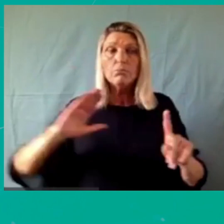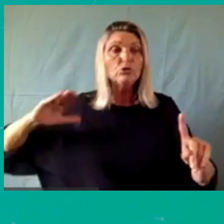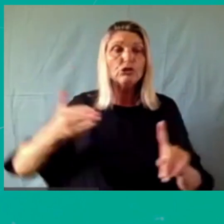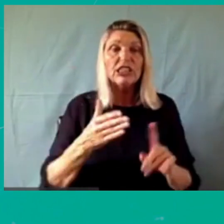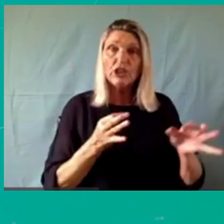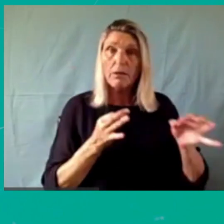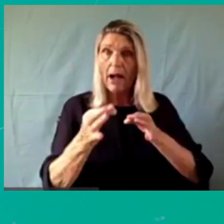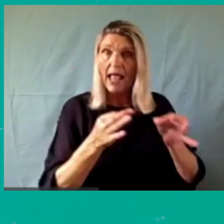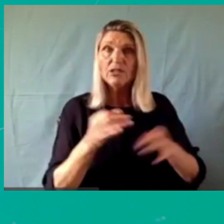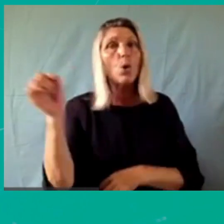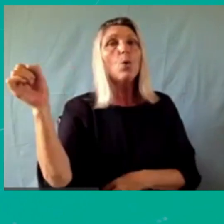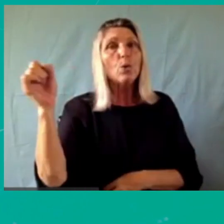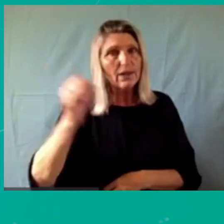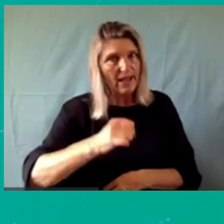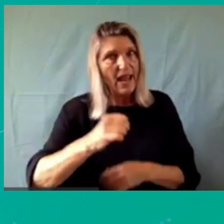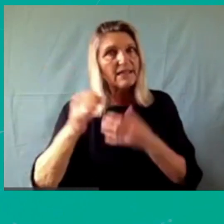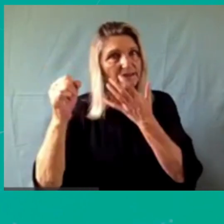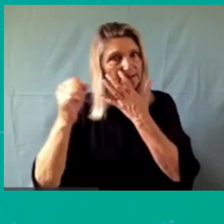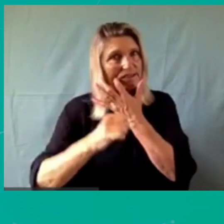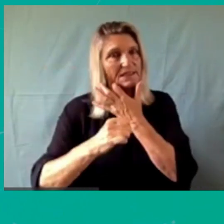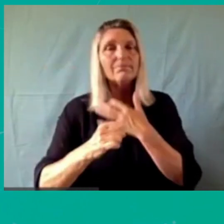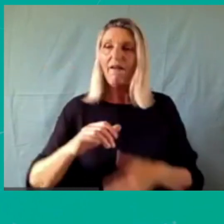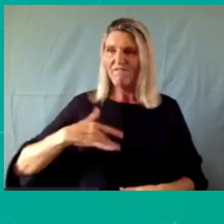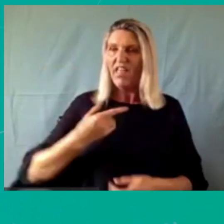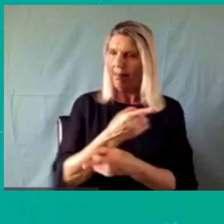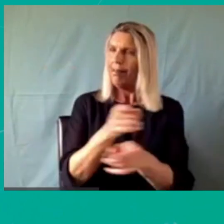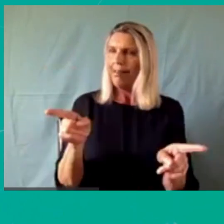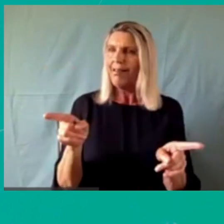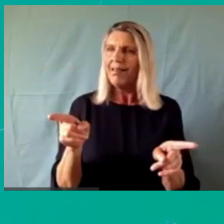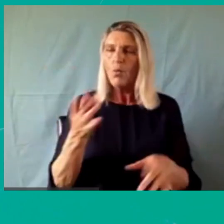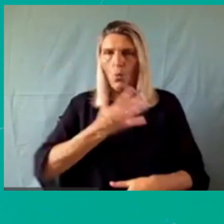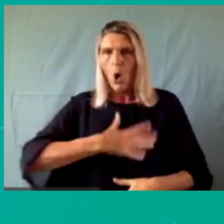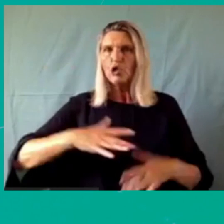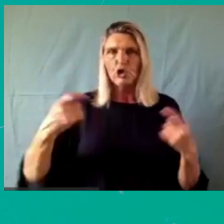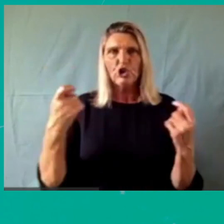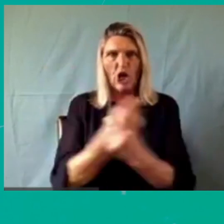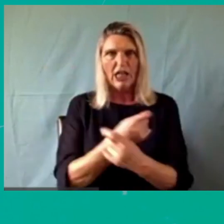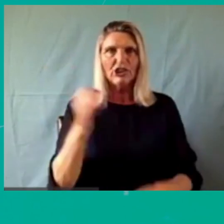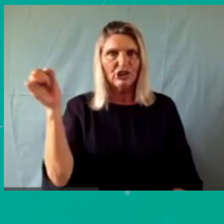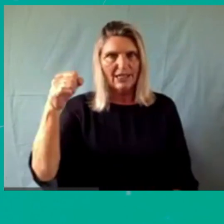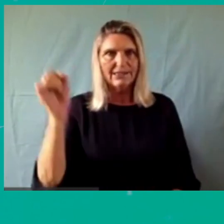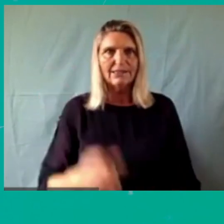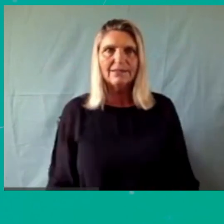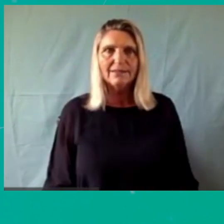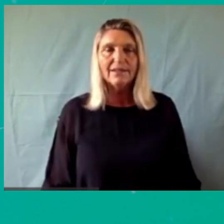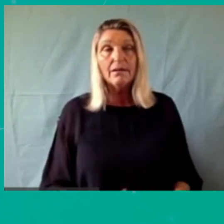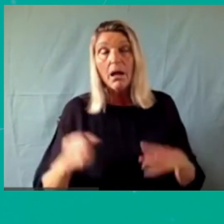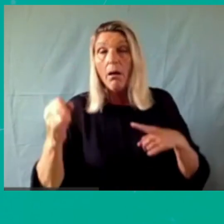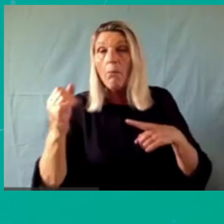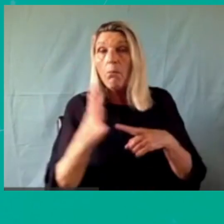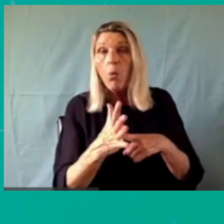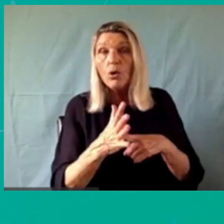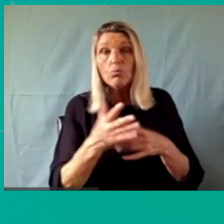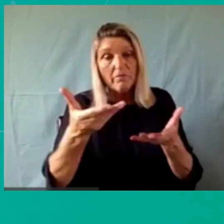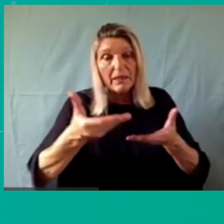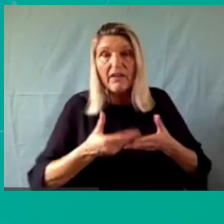think, yes, there is appetite for change, and the critical thing now is what we all do with these reports, and I'll